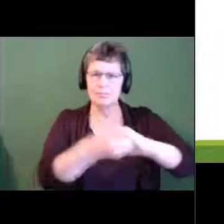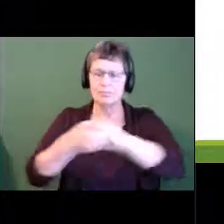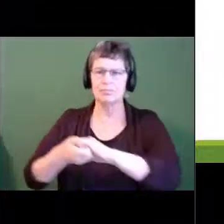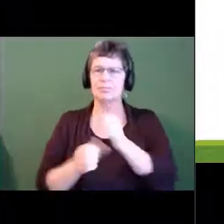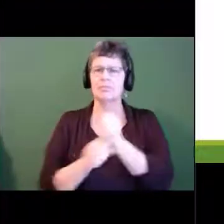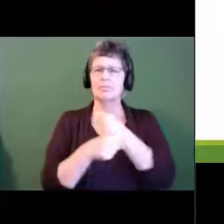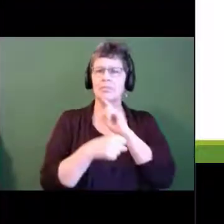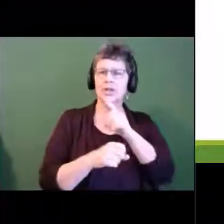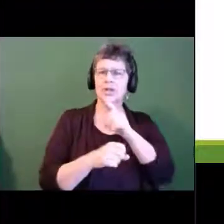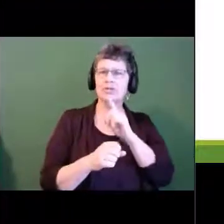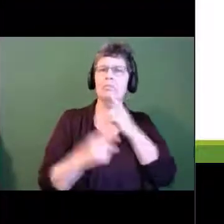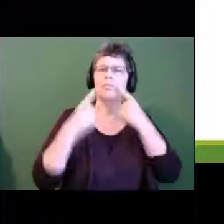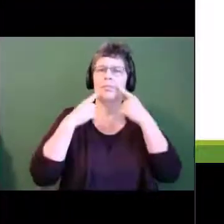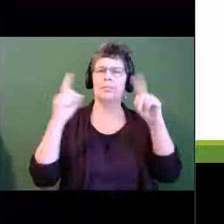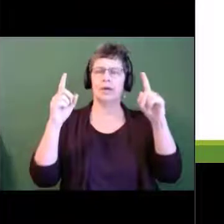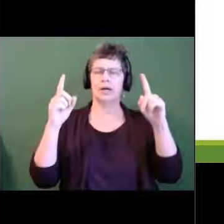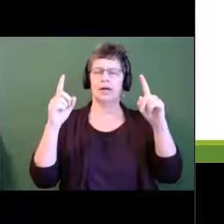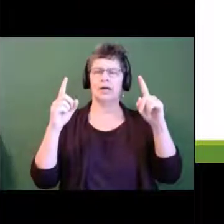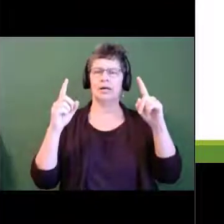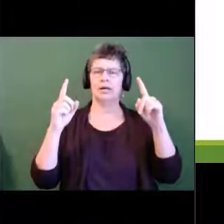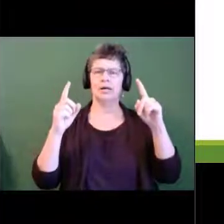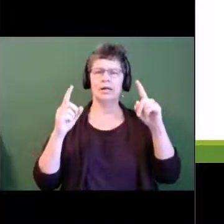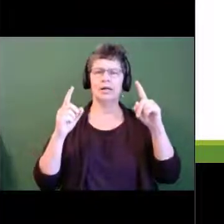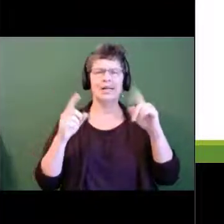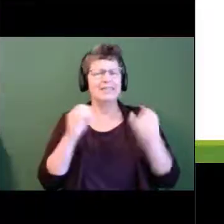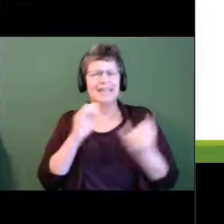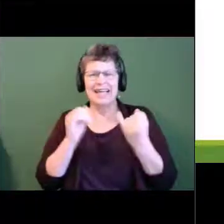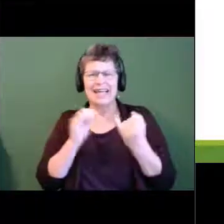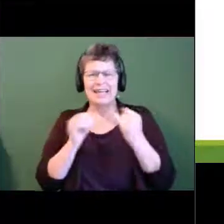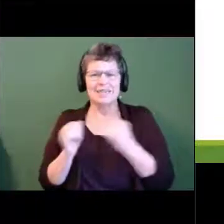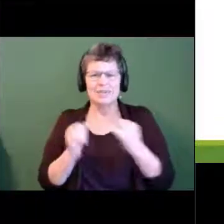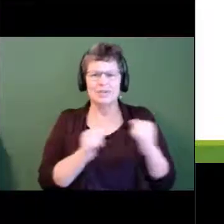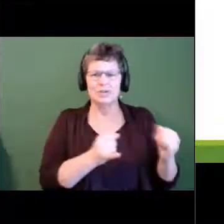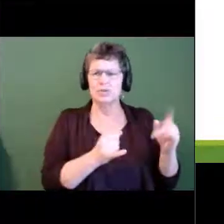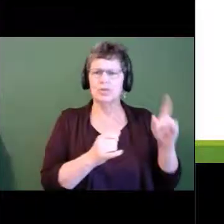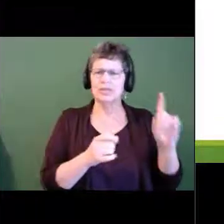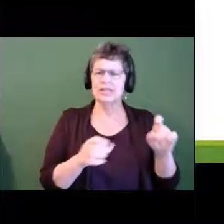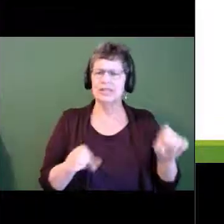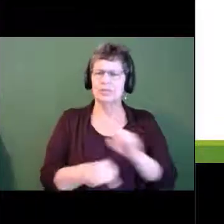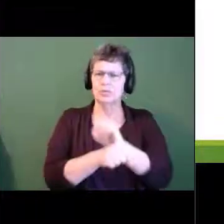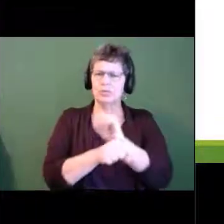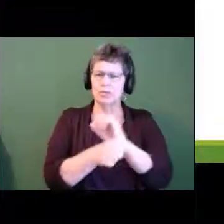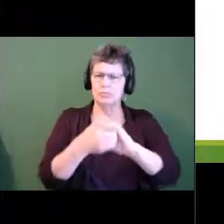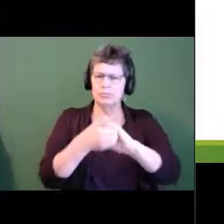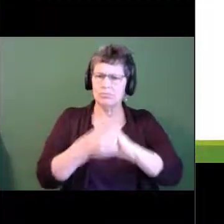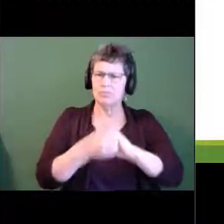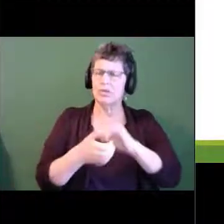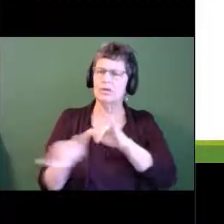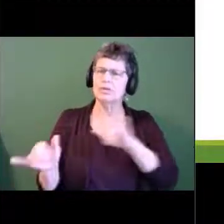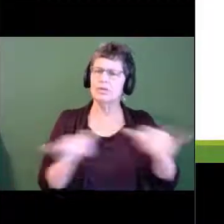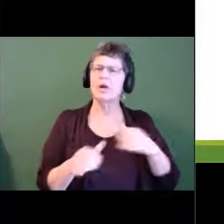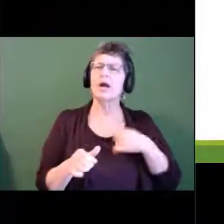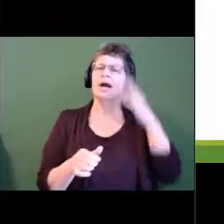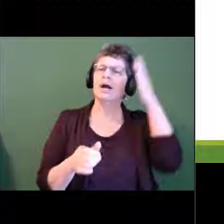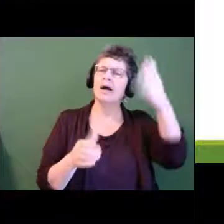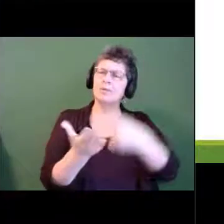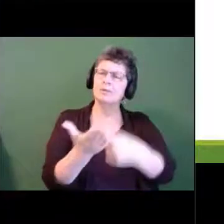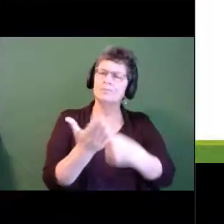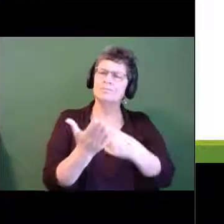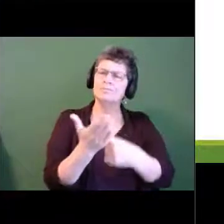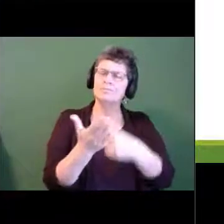implemented during these Pan-Canadian projects that are still ongoing. Some of them are and some of them aren't. But just thinking about